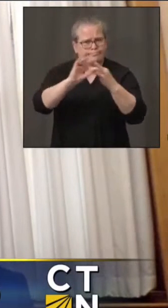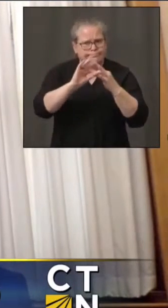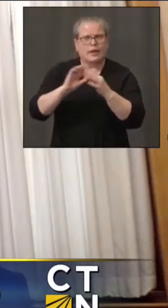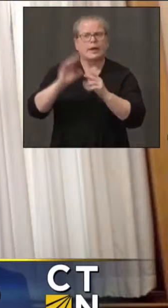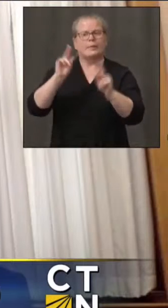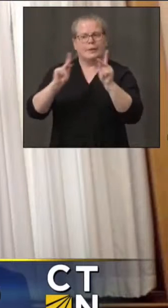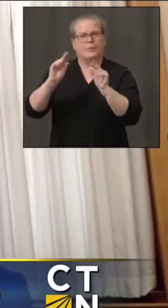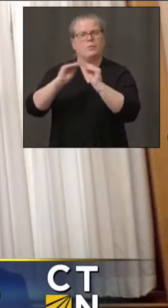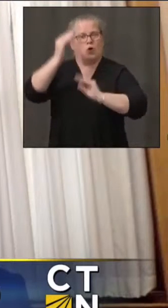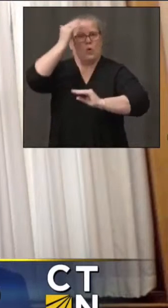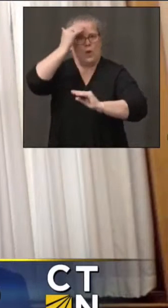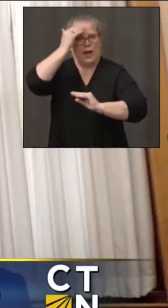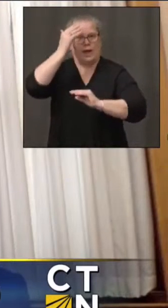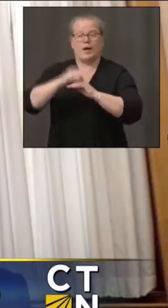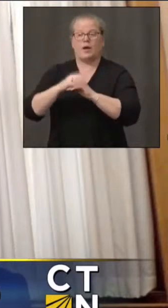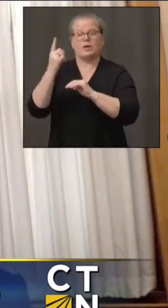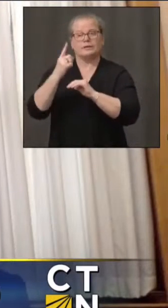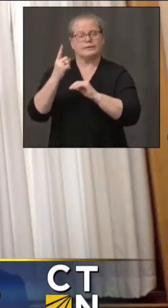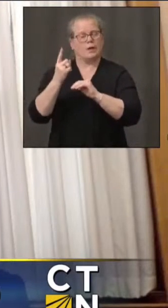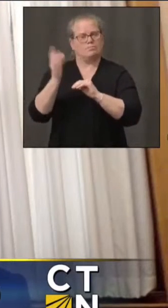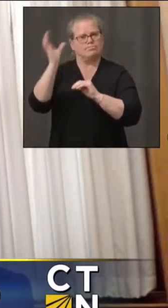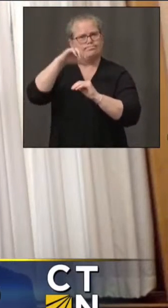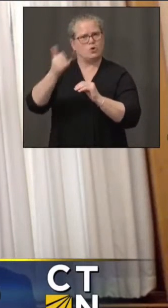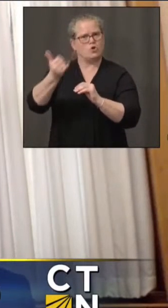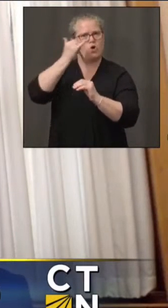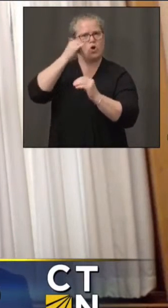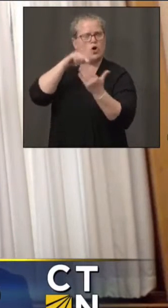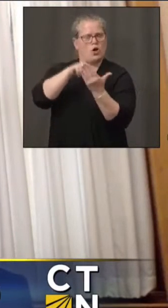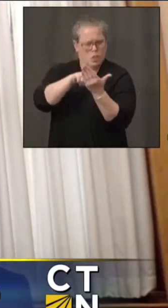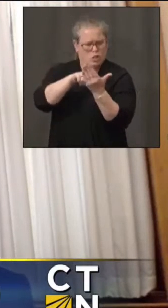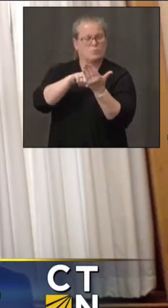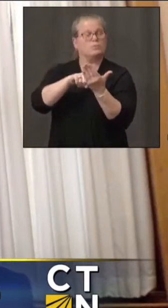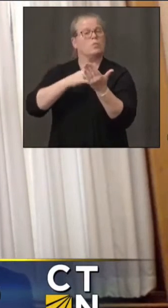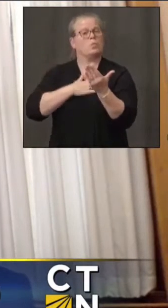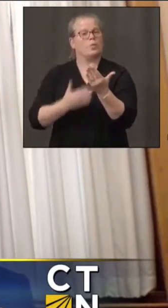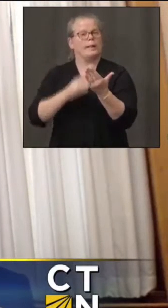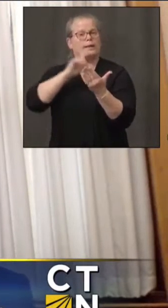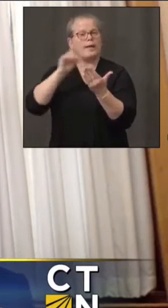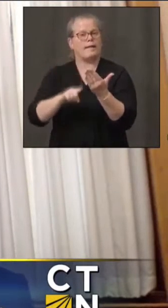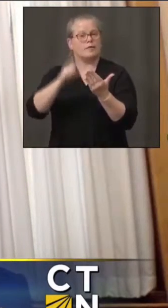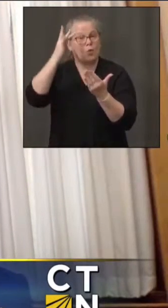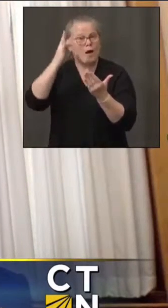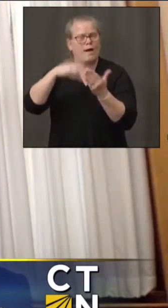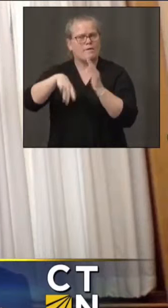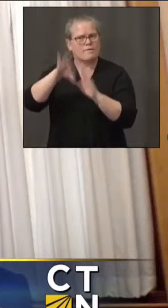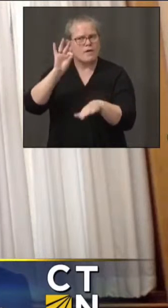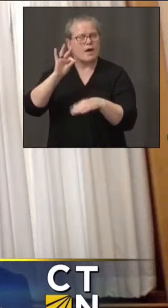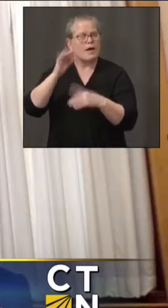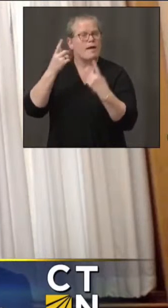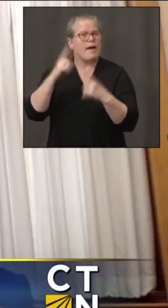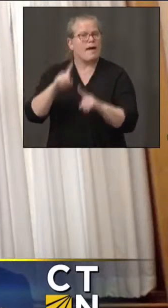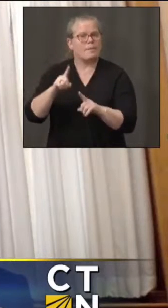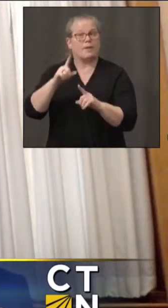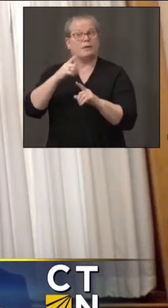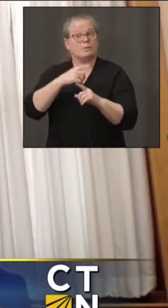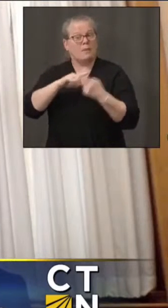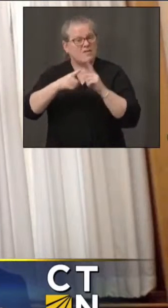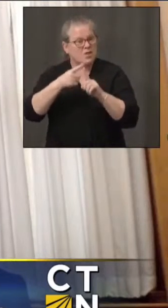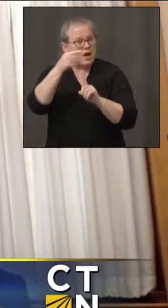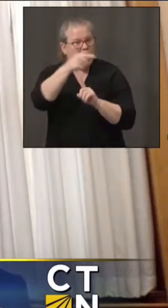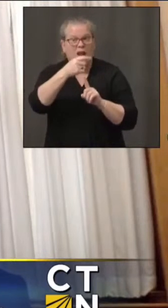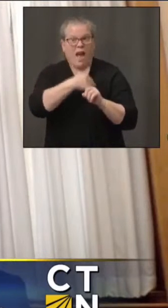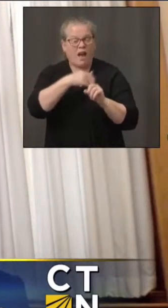more aware of the importance of contact tracing and participating. I think we're getting better at it too, right? We're continuously improving